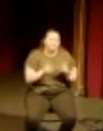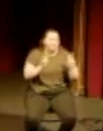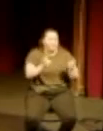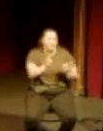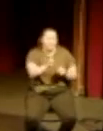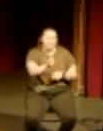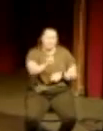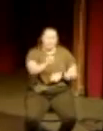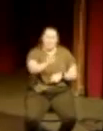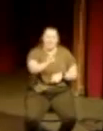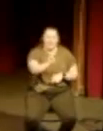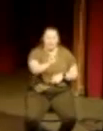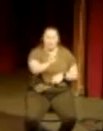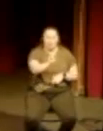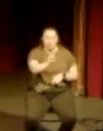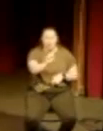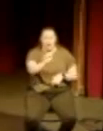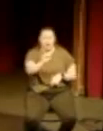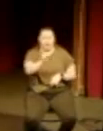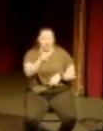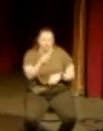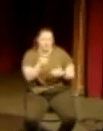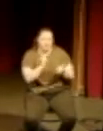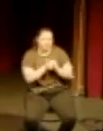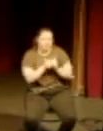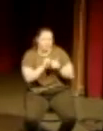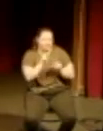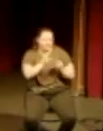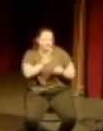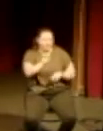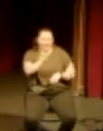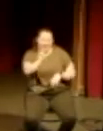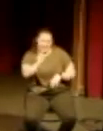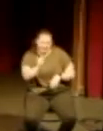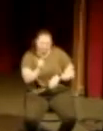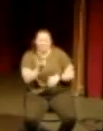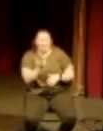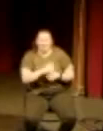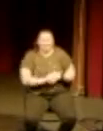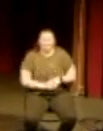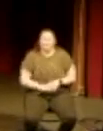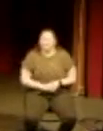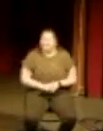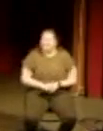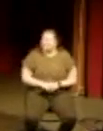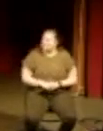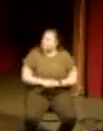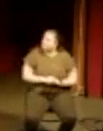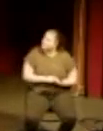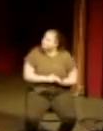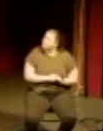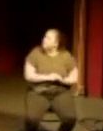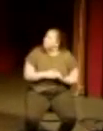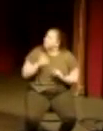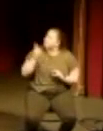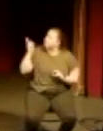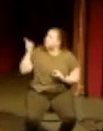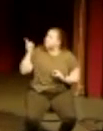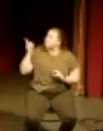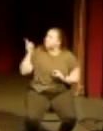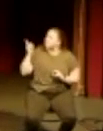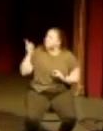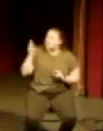into knowing what we got going on here at the College of Sequoia. So we'll do the same thing with football fans. They just don't know it yet. This is the view from